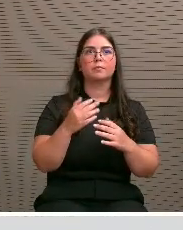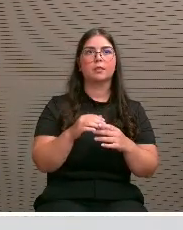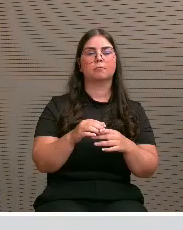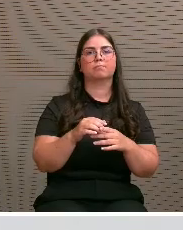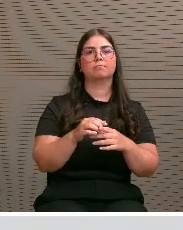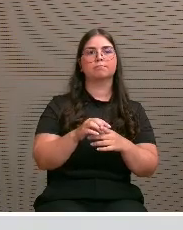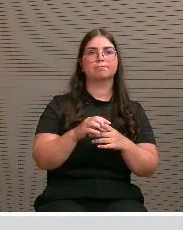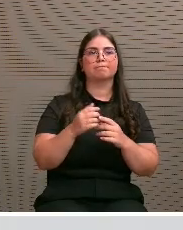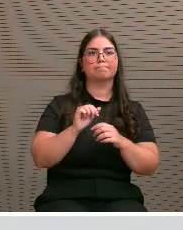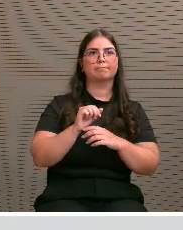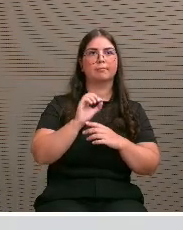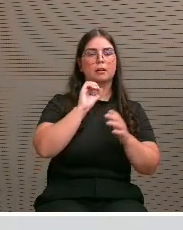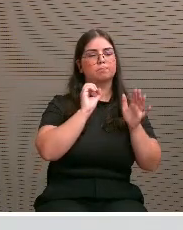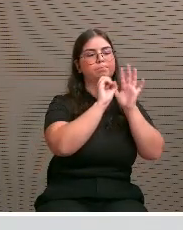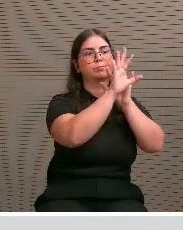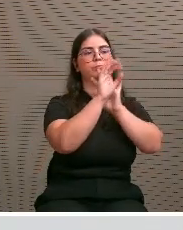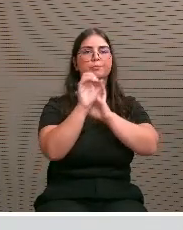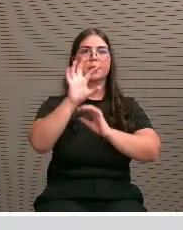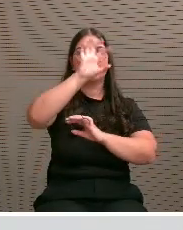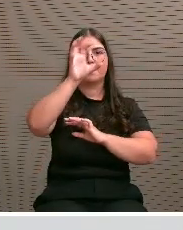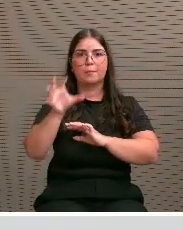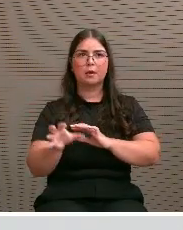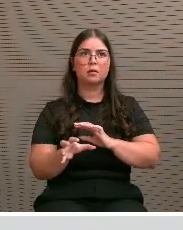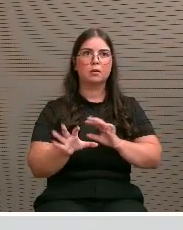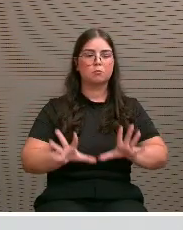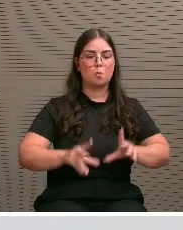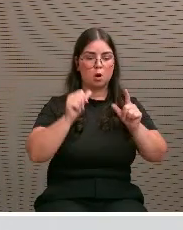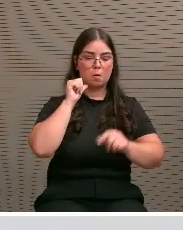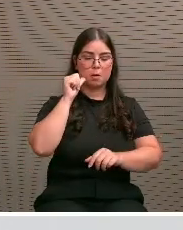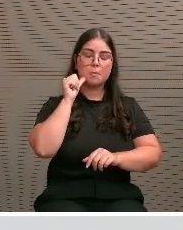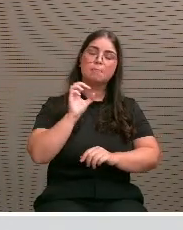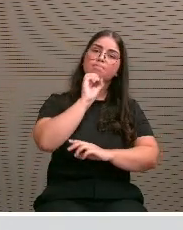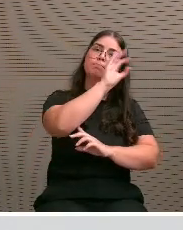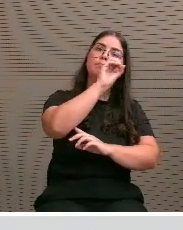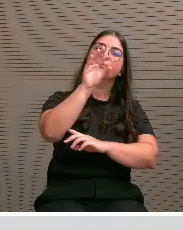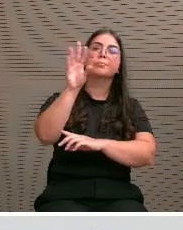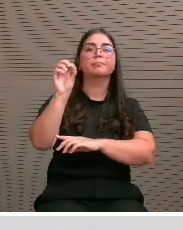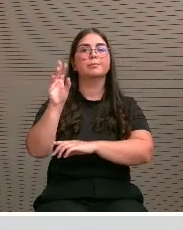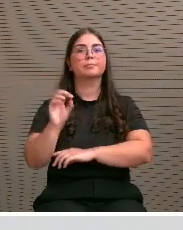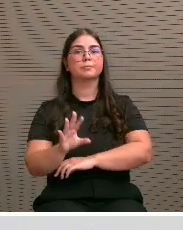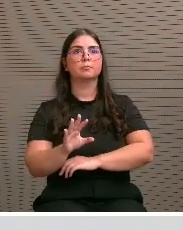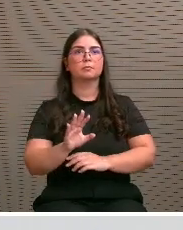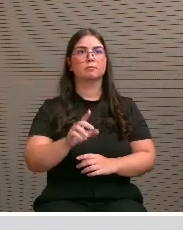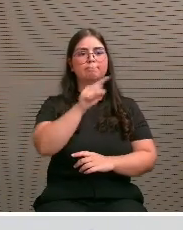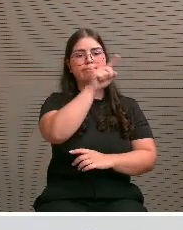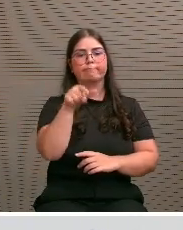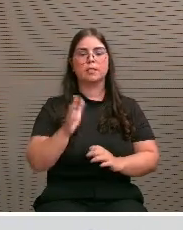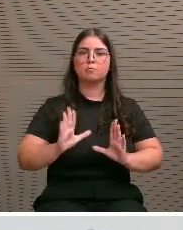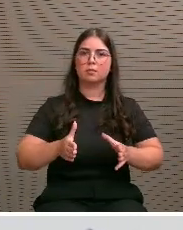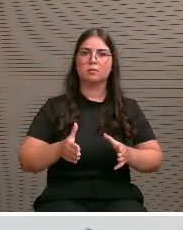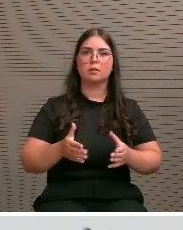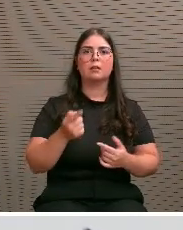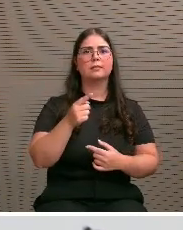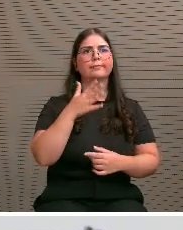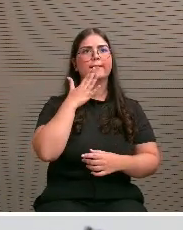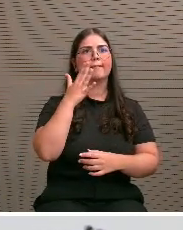world countries that needed it. It was not patented. Well, it was patented, but there was a free license to